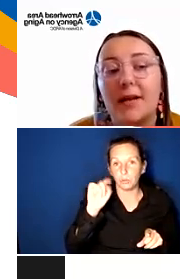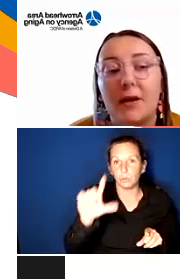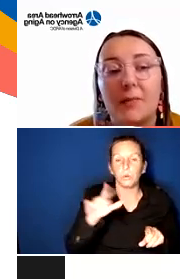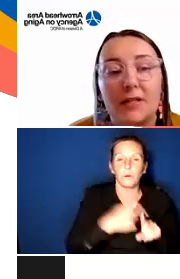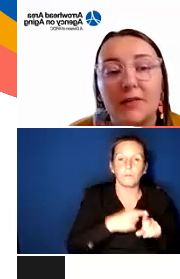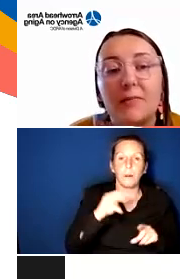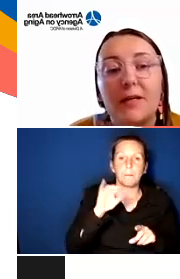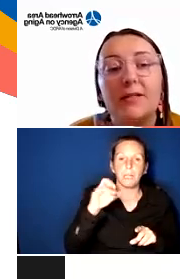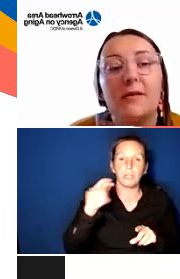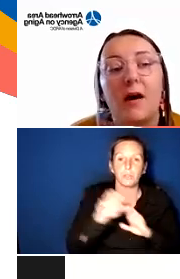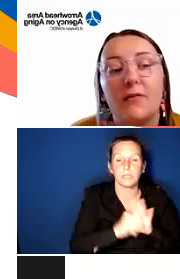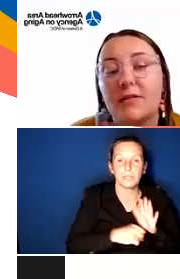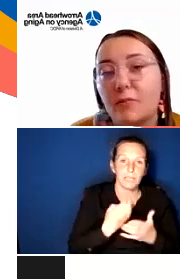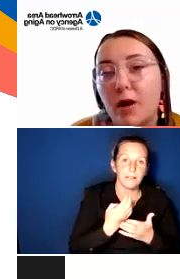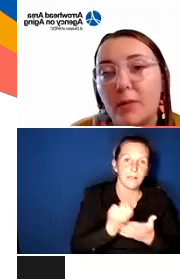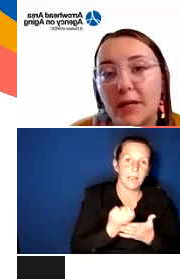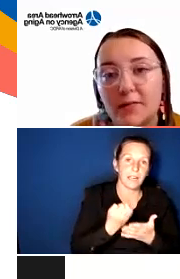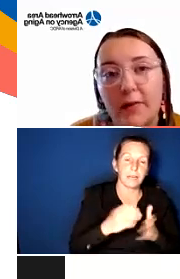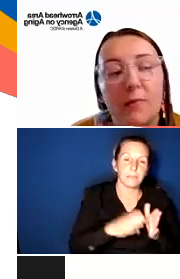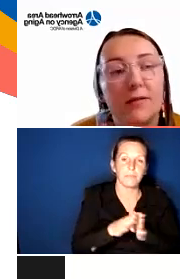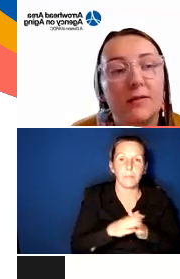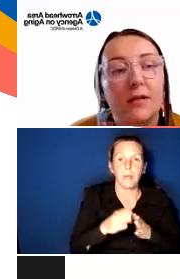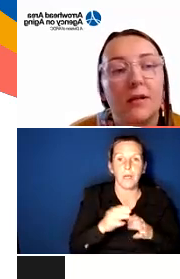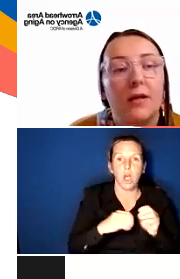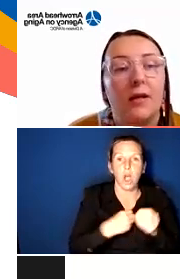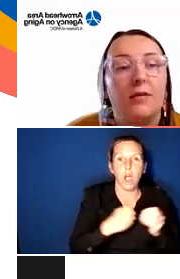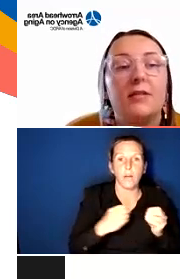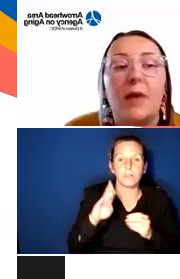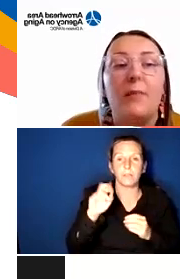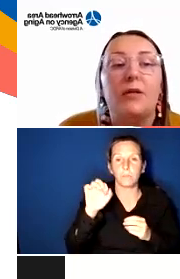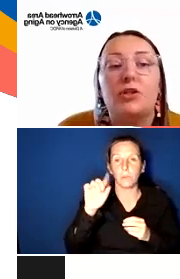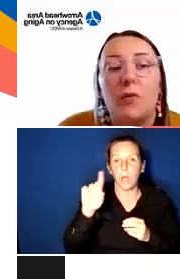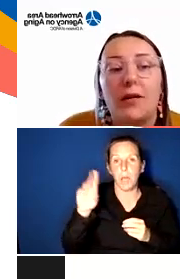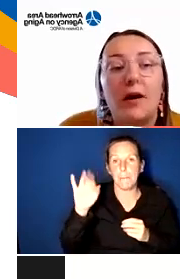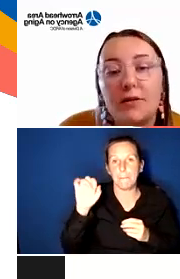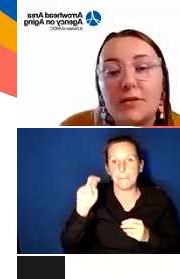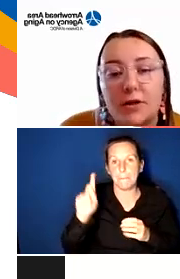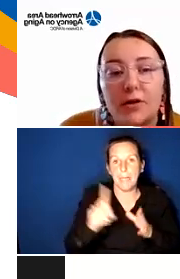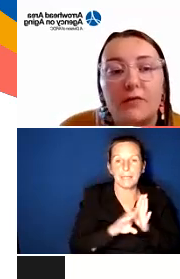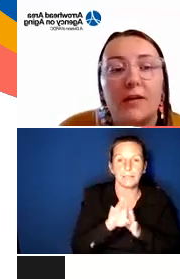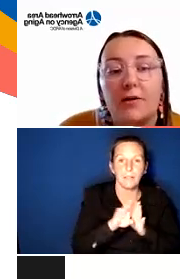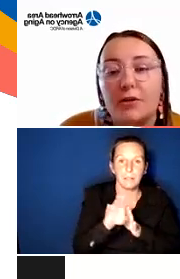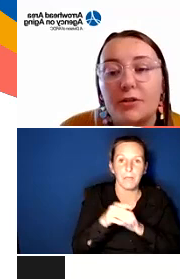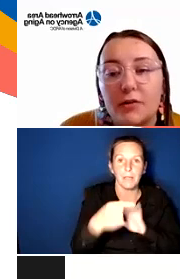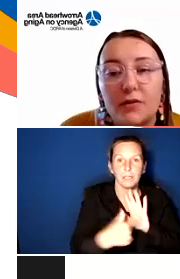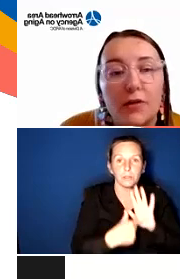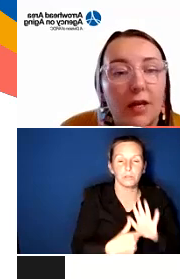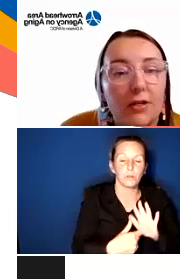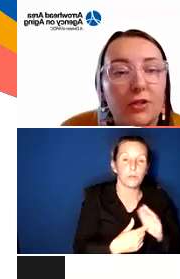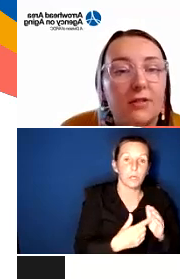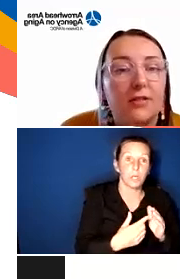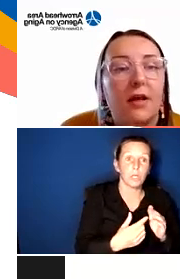and Economic Development Office of Broadband Development. This map is showing unserved and